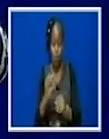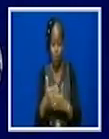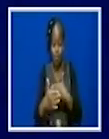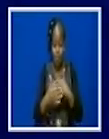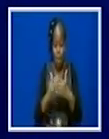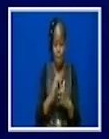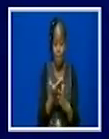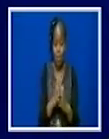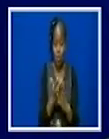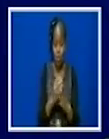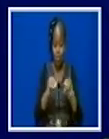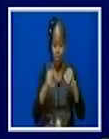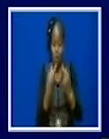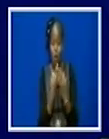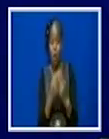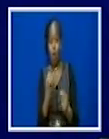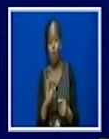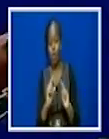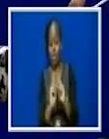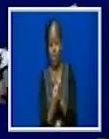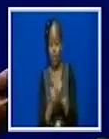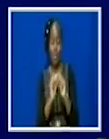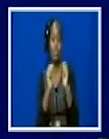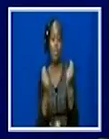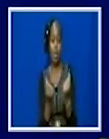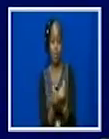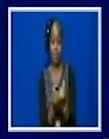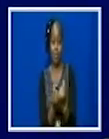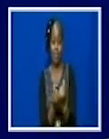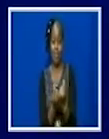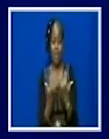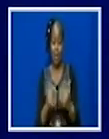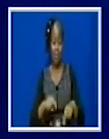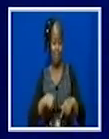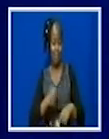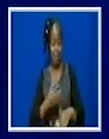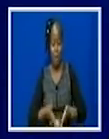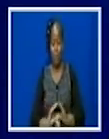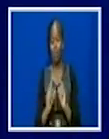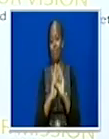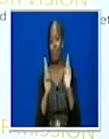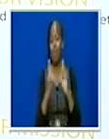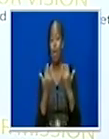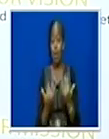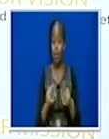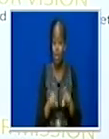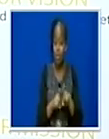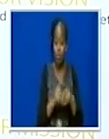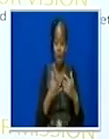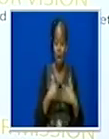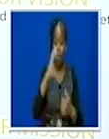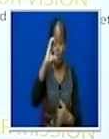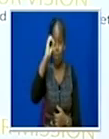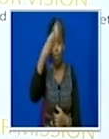between particles of different kinds. Very correct. I was born ready. Yes. And then there is the cohesive